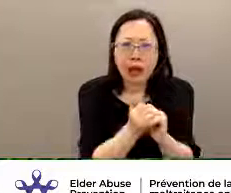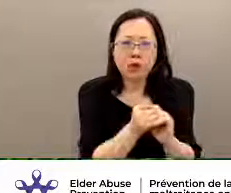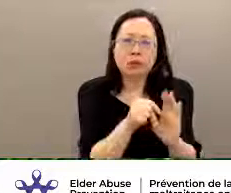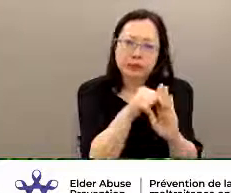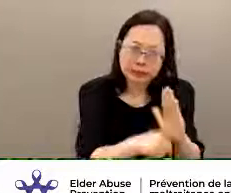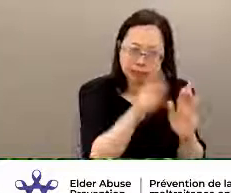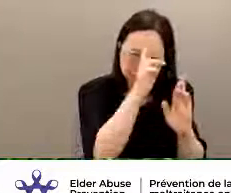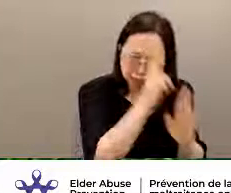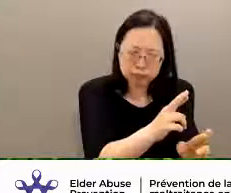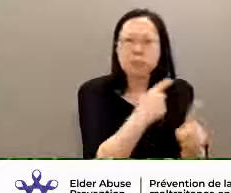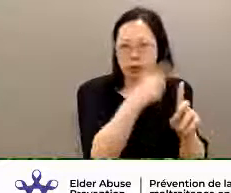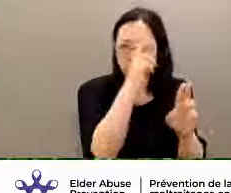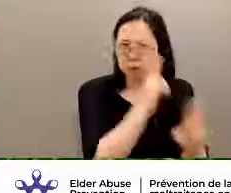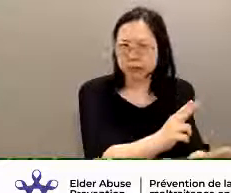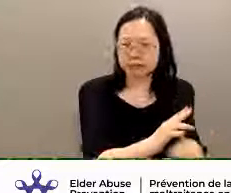respect.